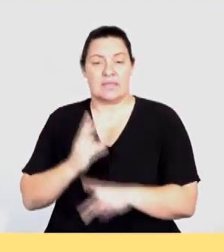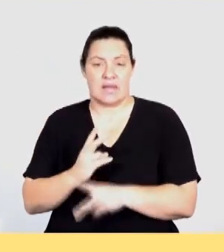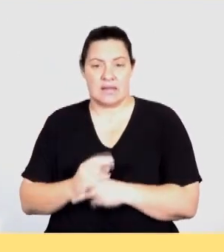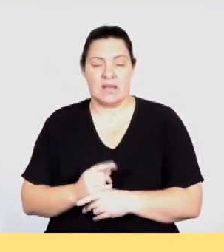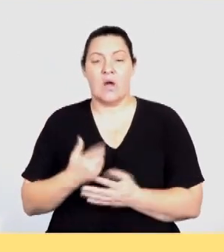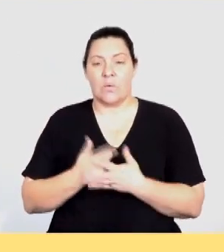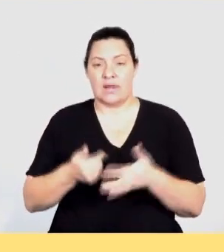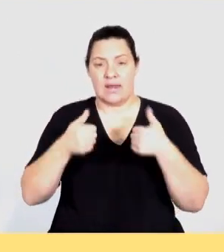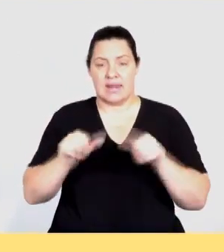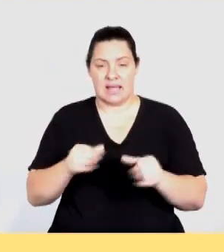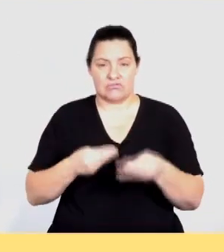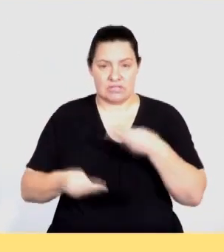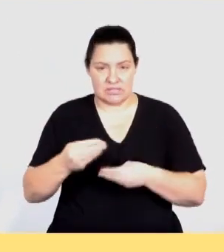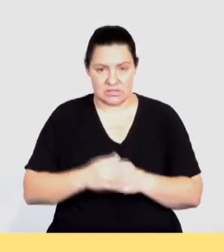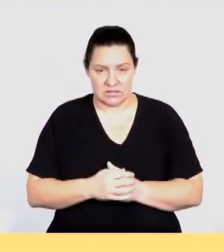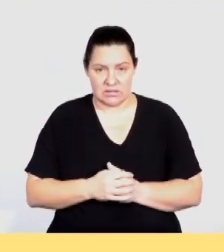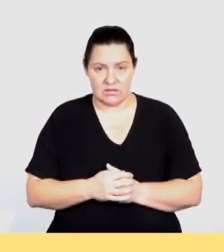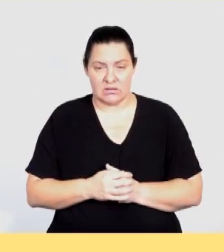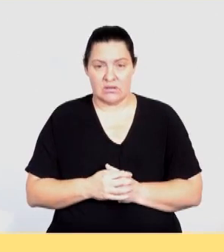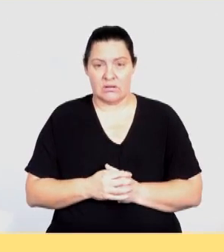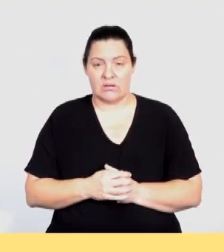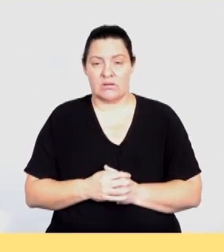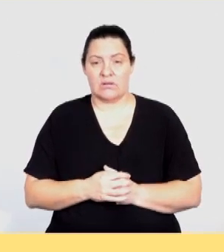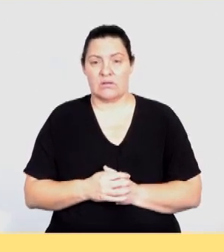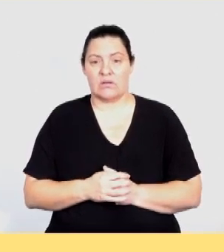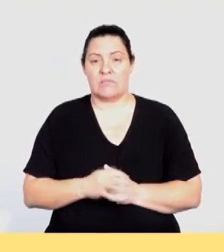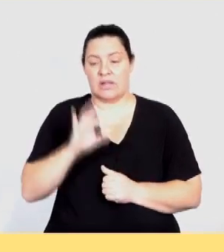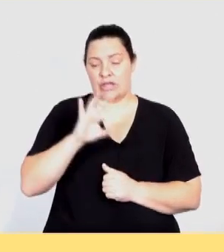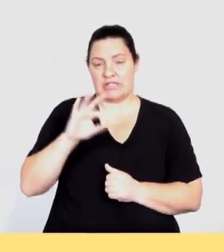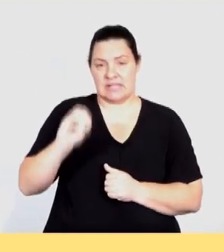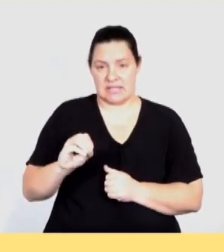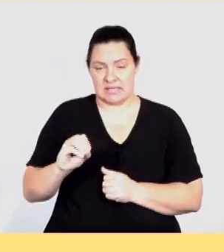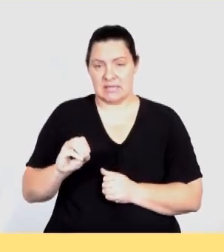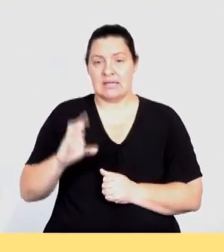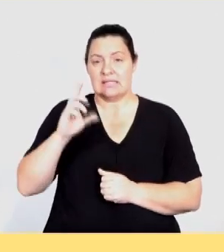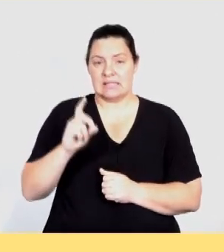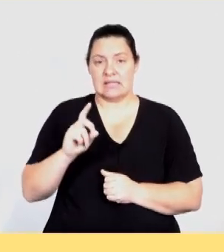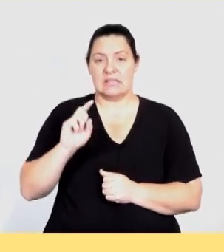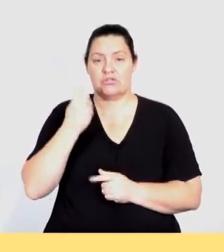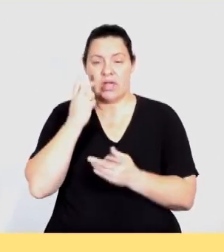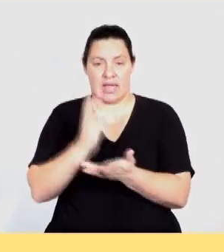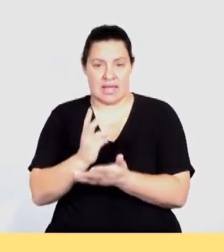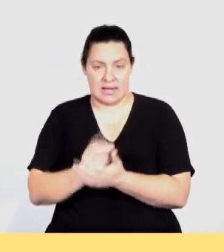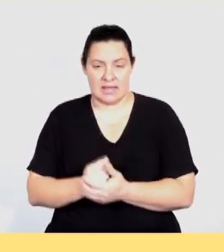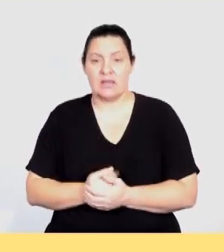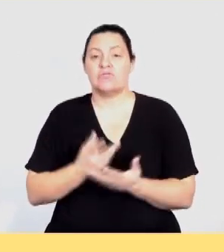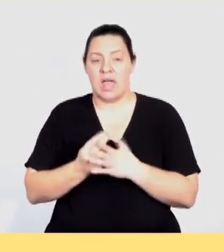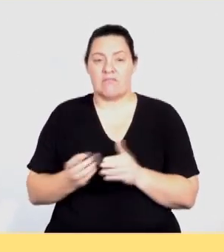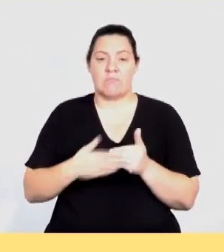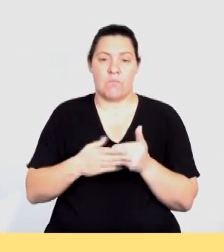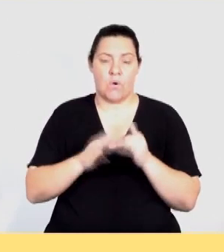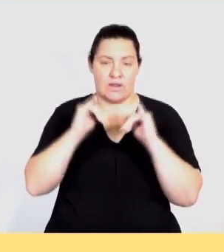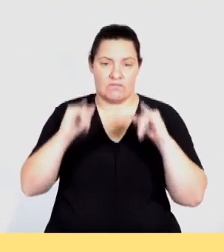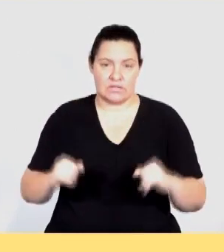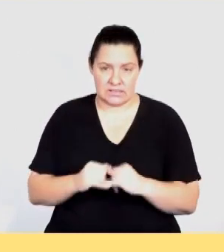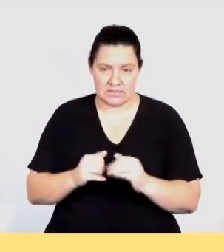7,460. And then I'll come to the next transaction, which is on the 30th. D Sugar again. I'm